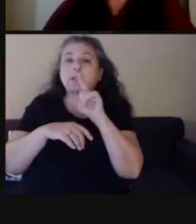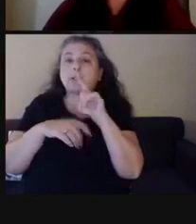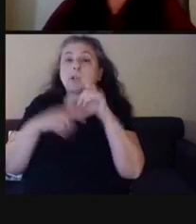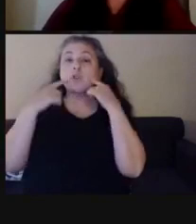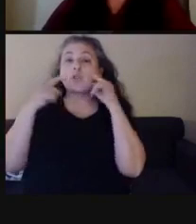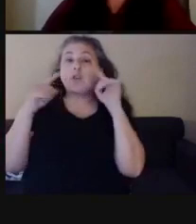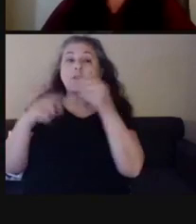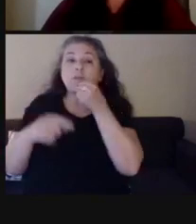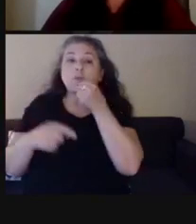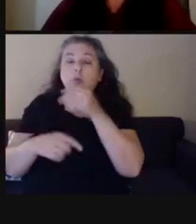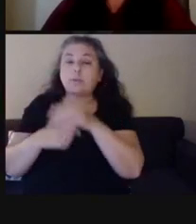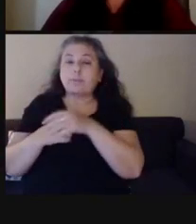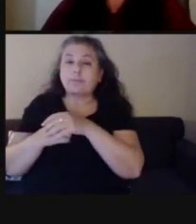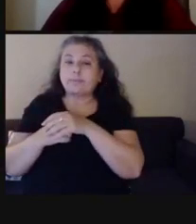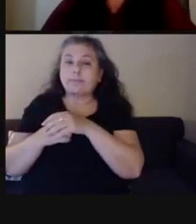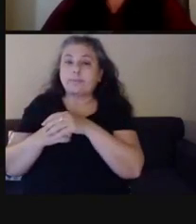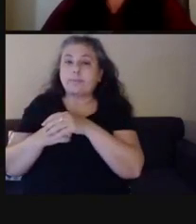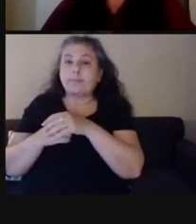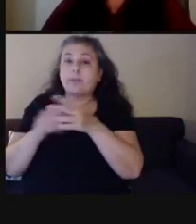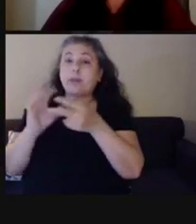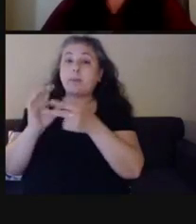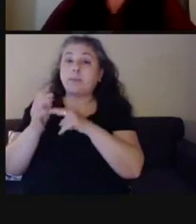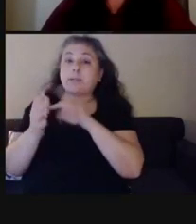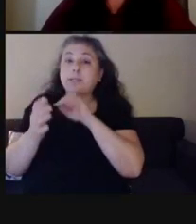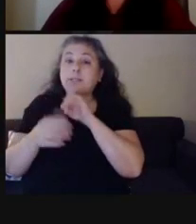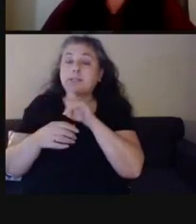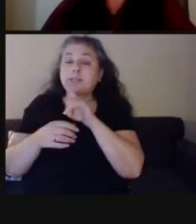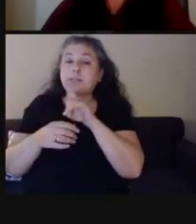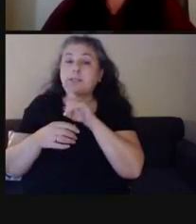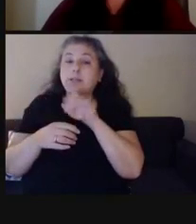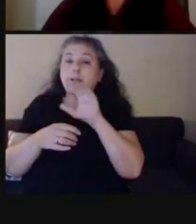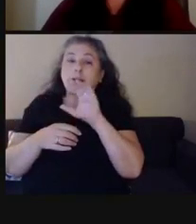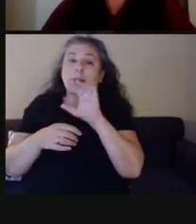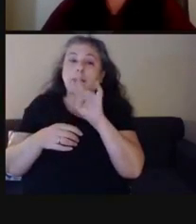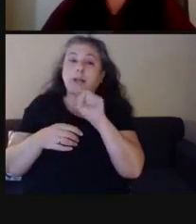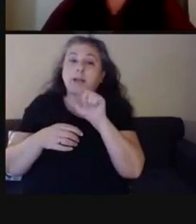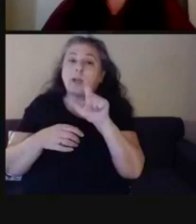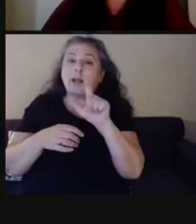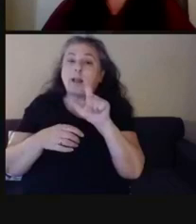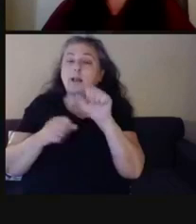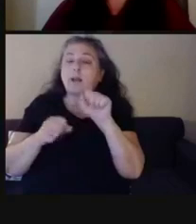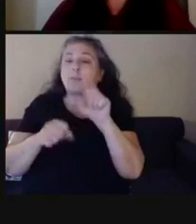food. And what that means is that this cattail can be